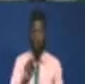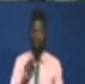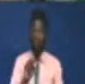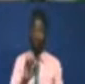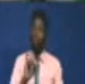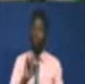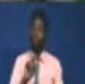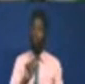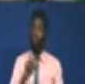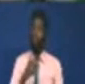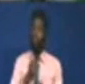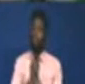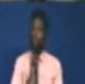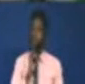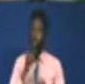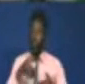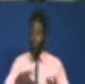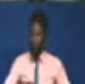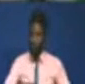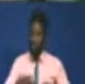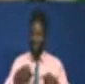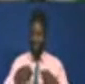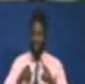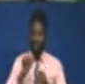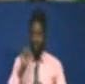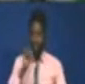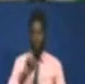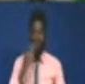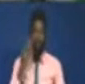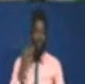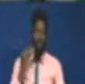that our youth are taken up to be able to get that experience. There's a lot that is being done.